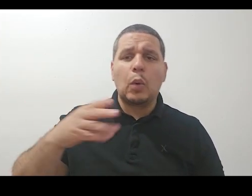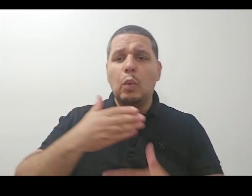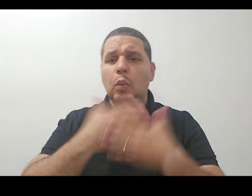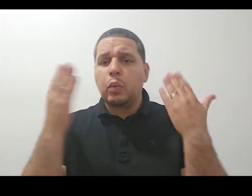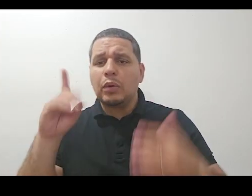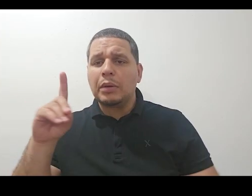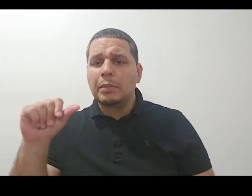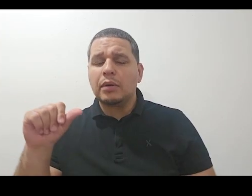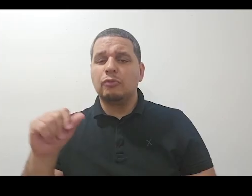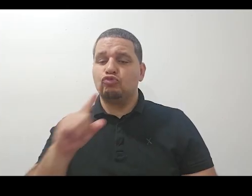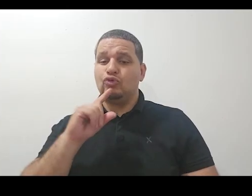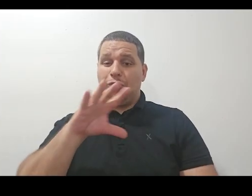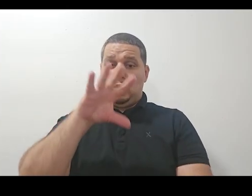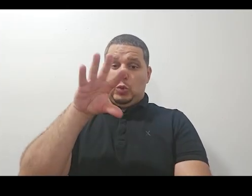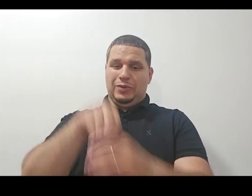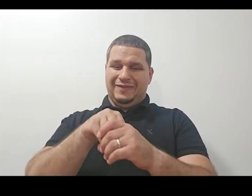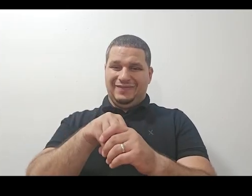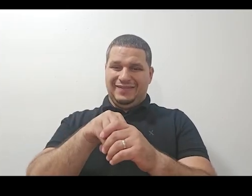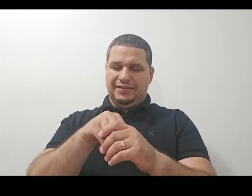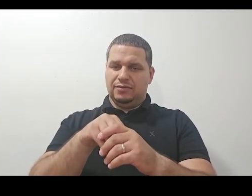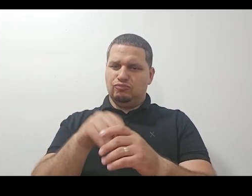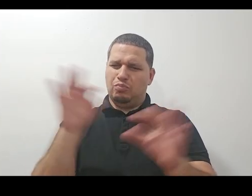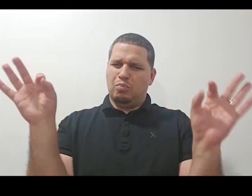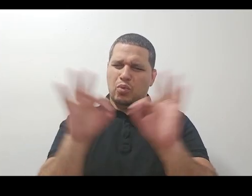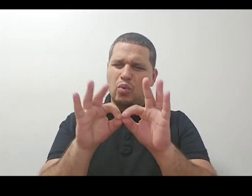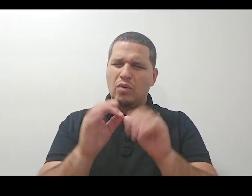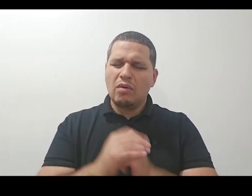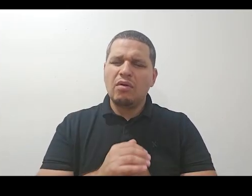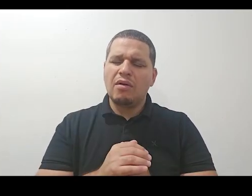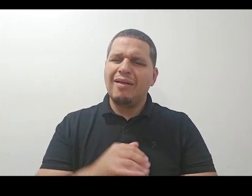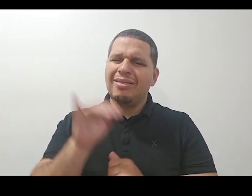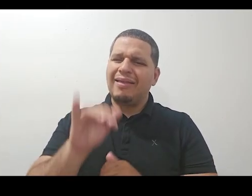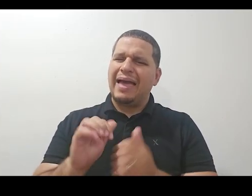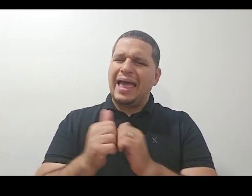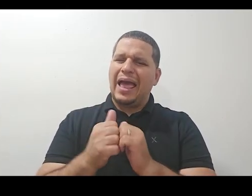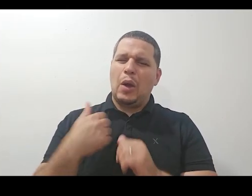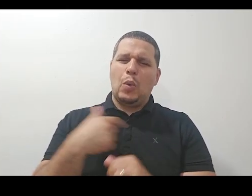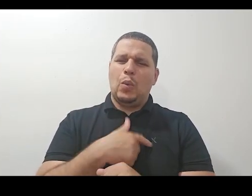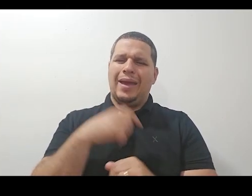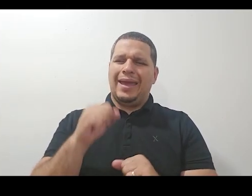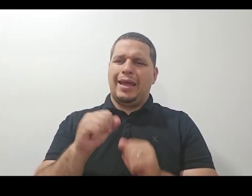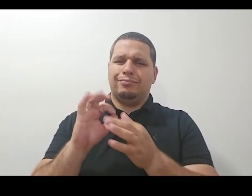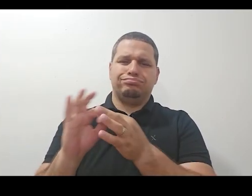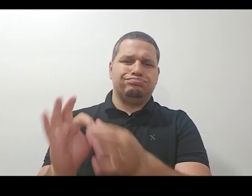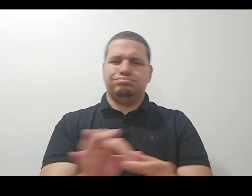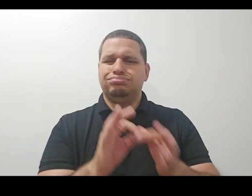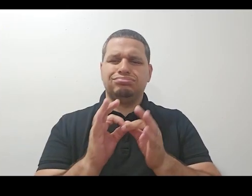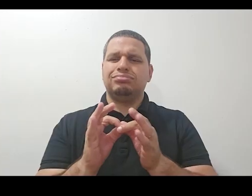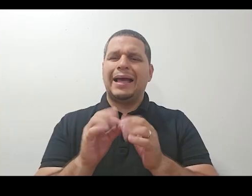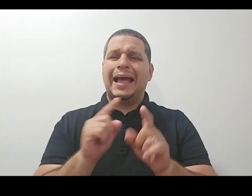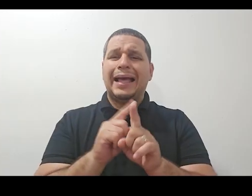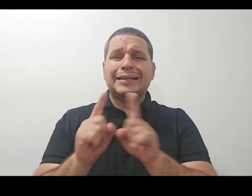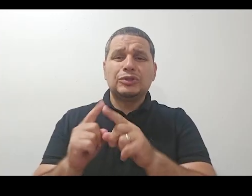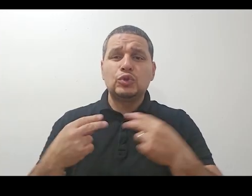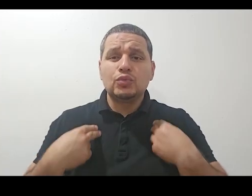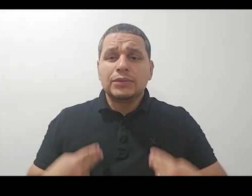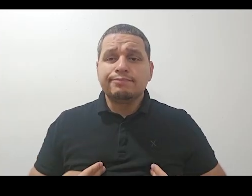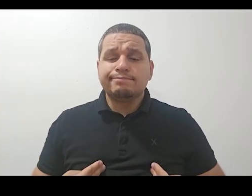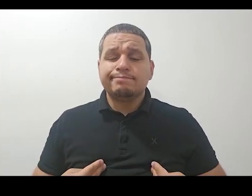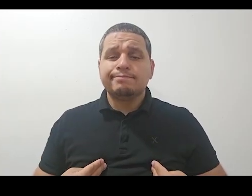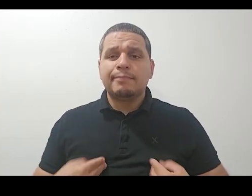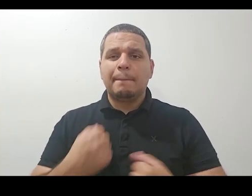disability or no disability at all. Inclusivity is so important. That's how we can all come together as human